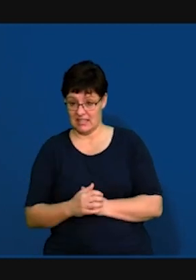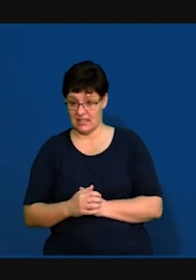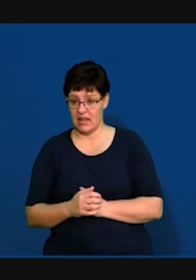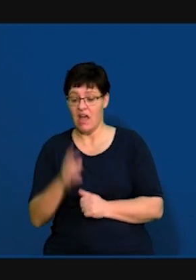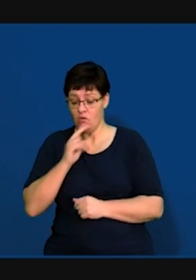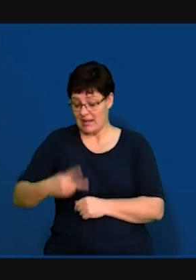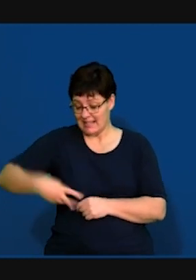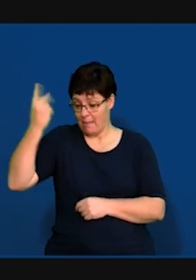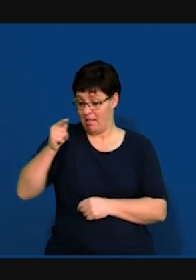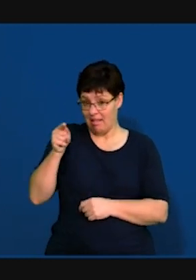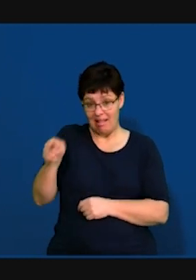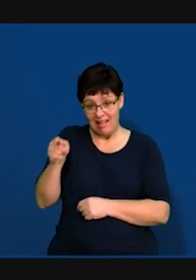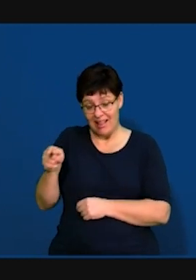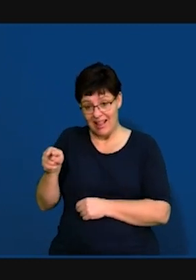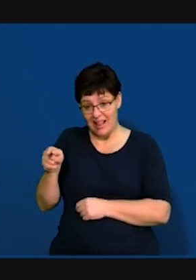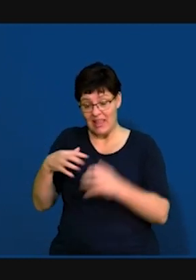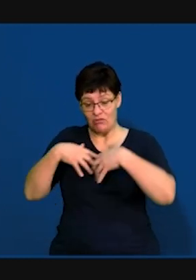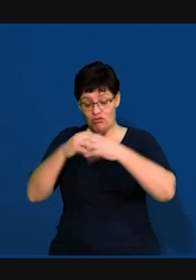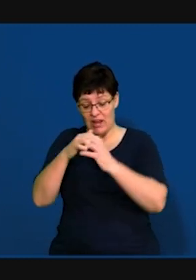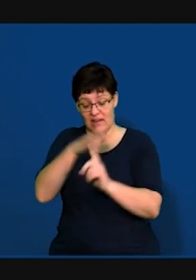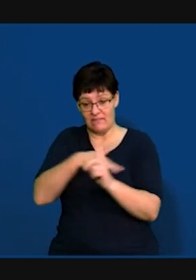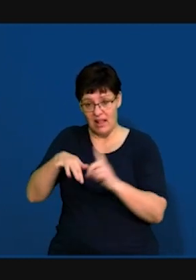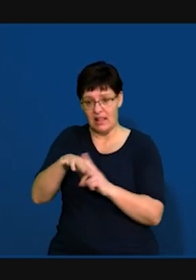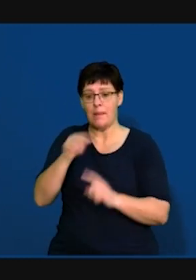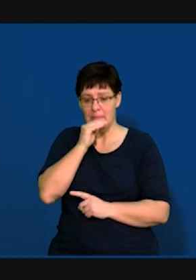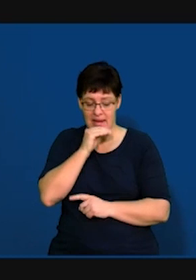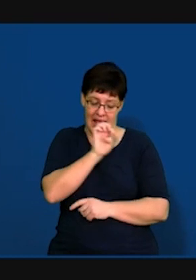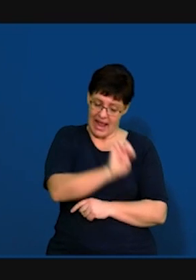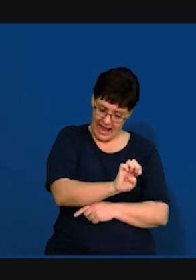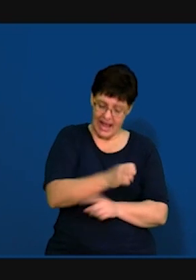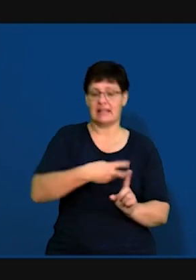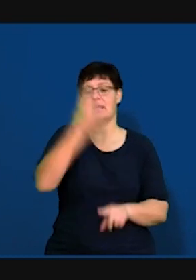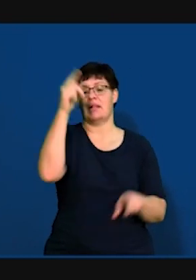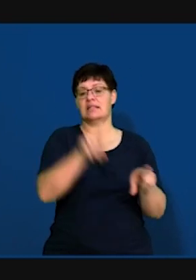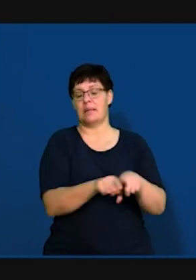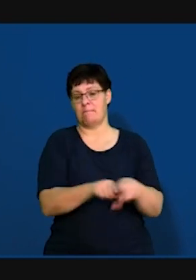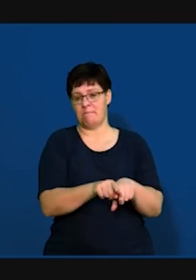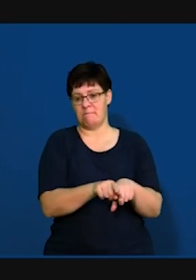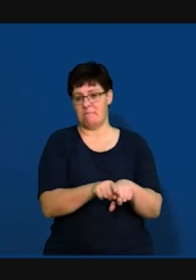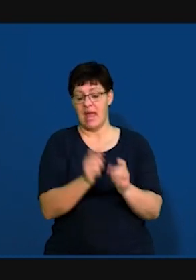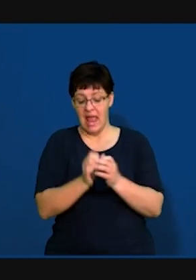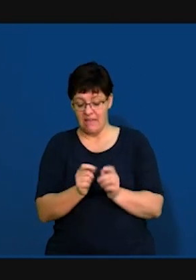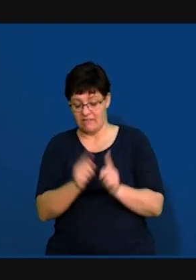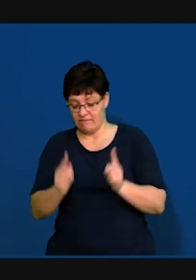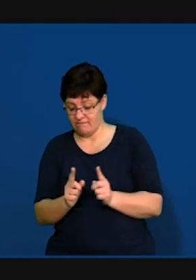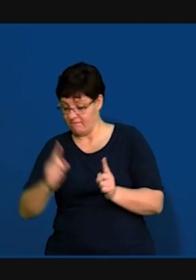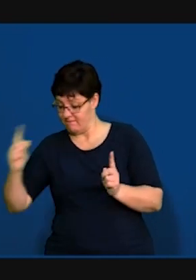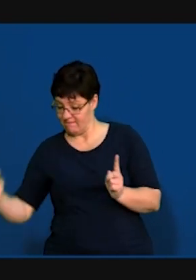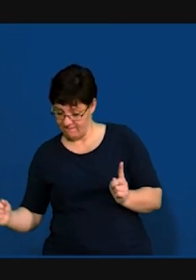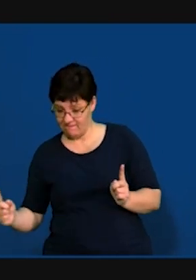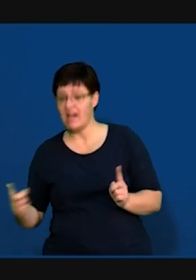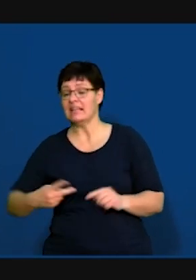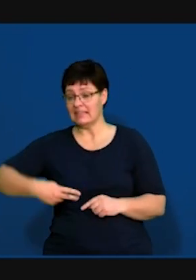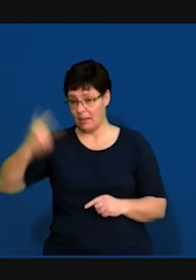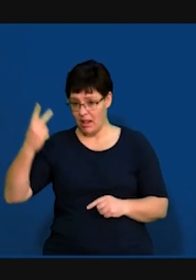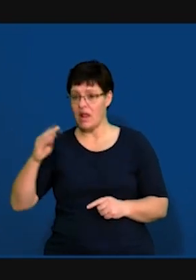charge that creates the field, E will also be doubled. If we double the distance, remember, it's about the